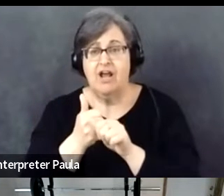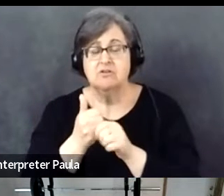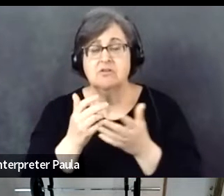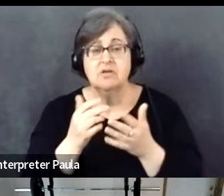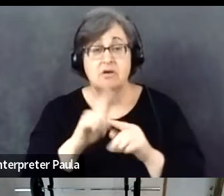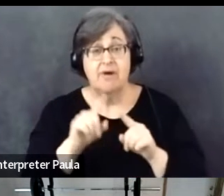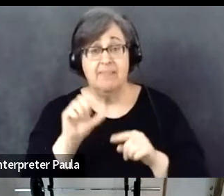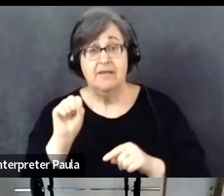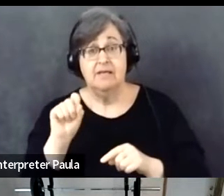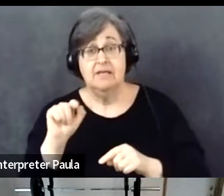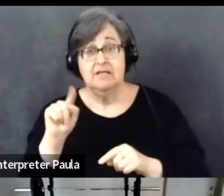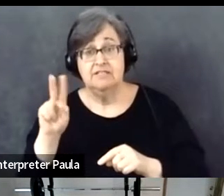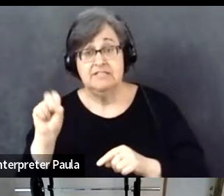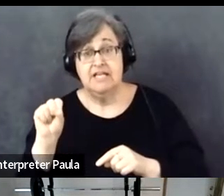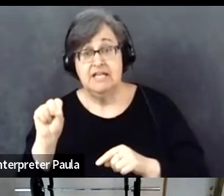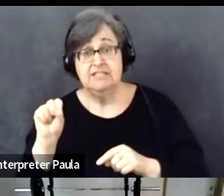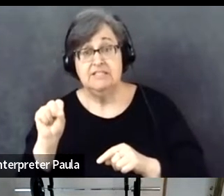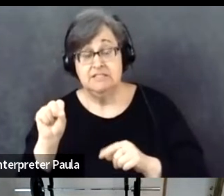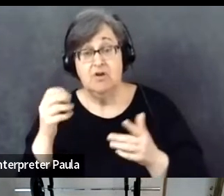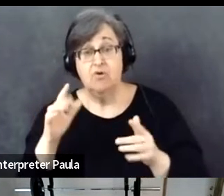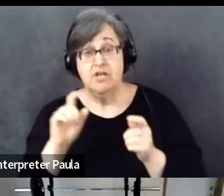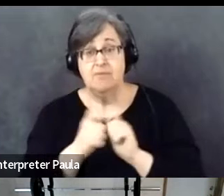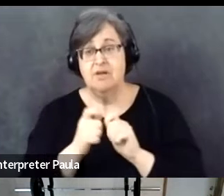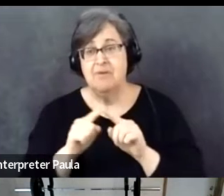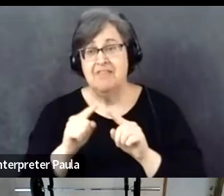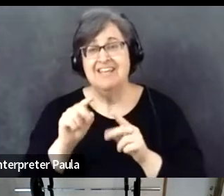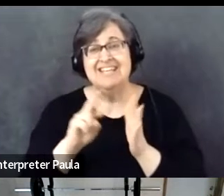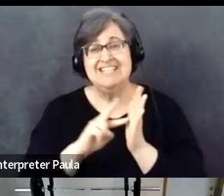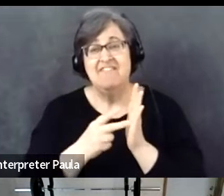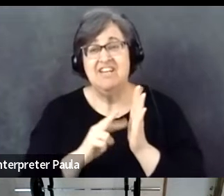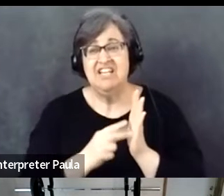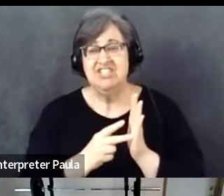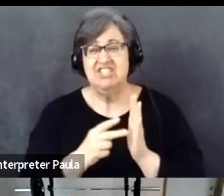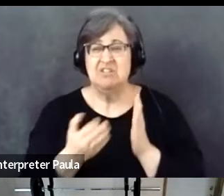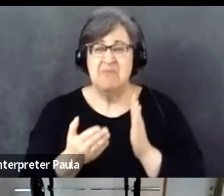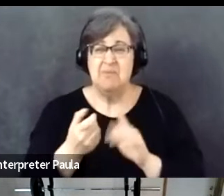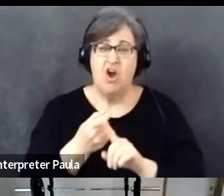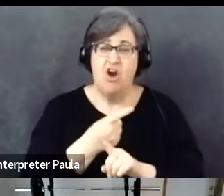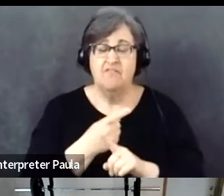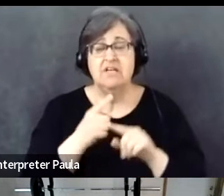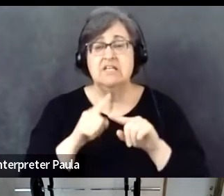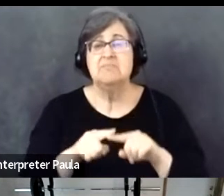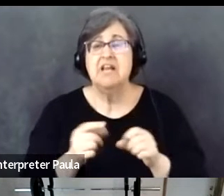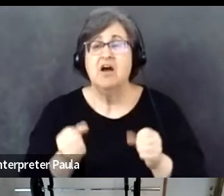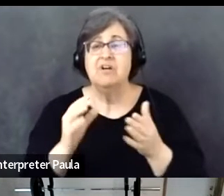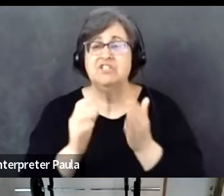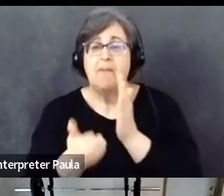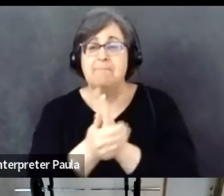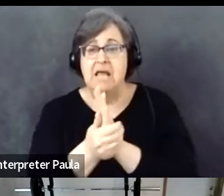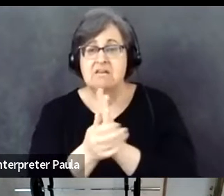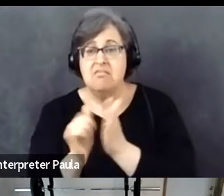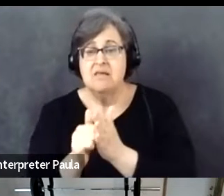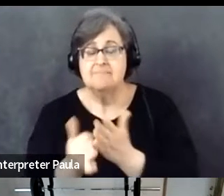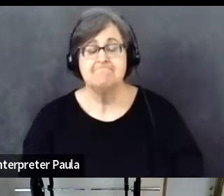all updated. It's just the definitions may be a little bit off right now, depending on how much they were amended. But